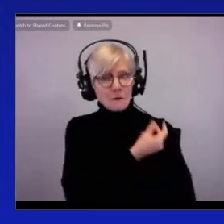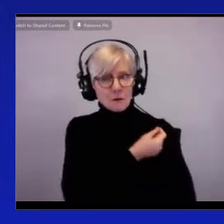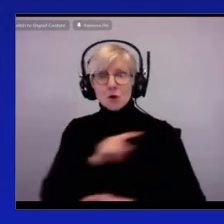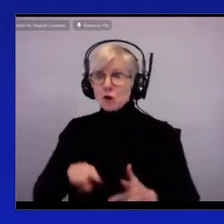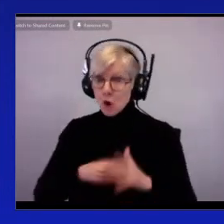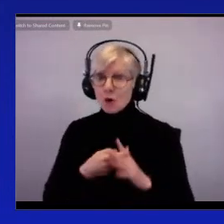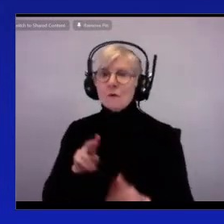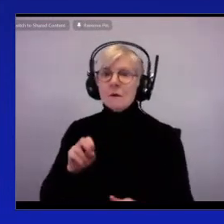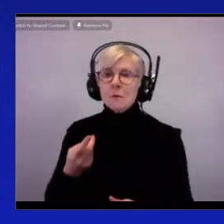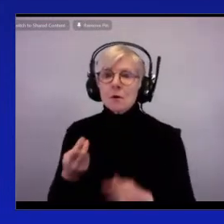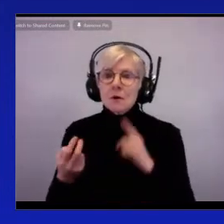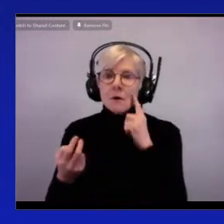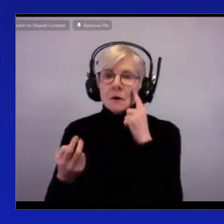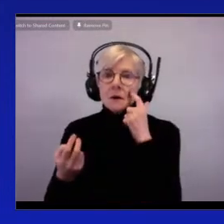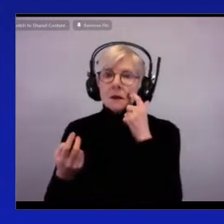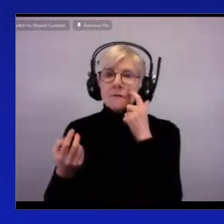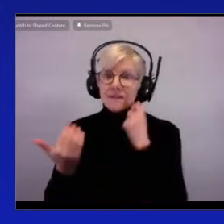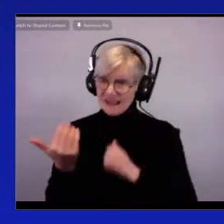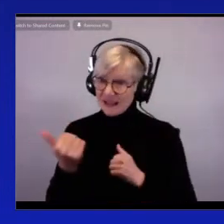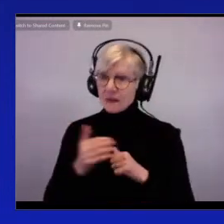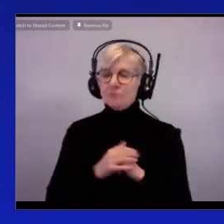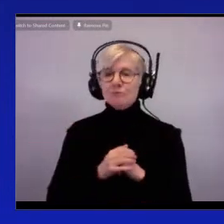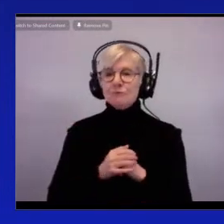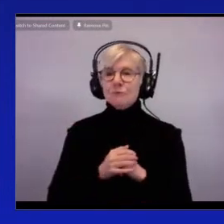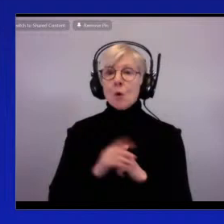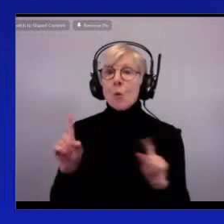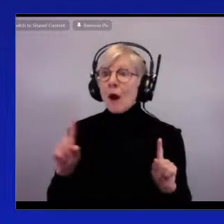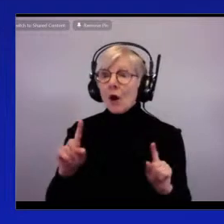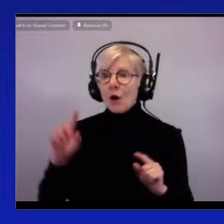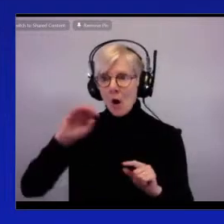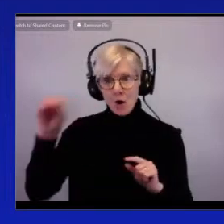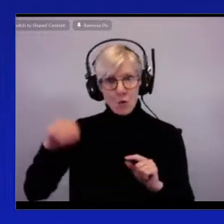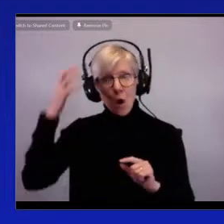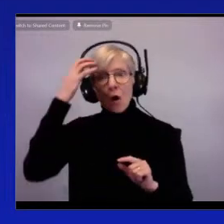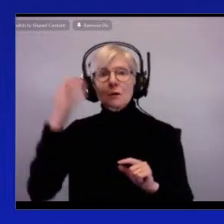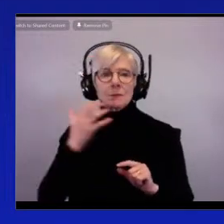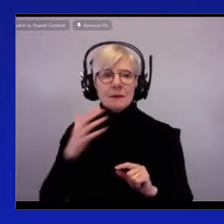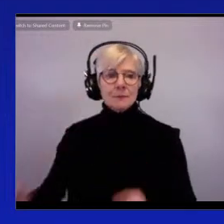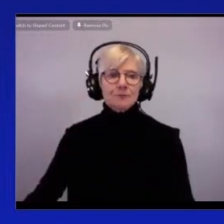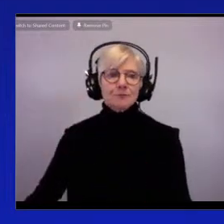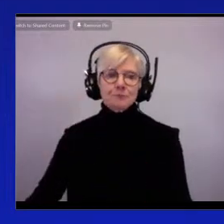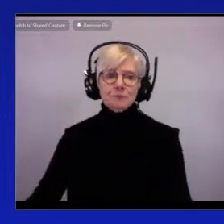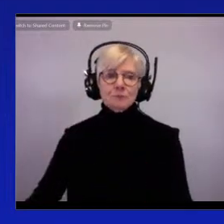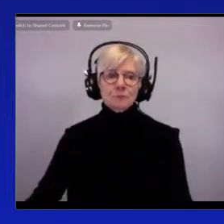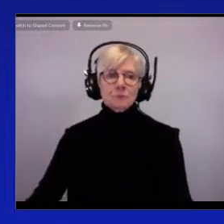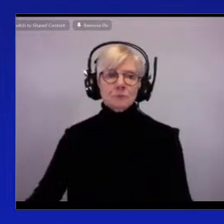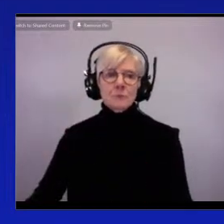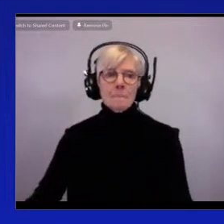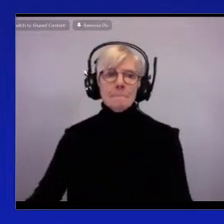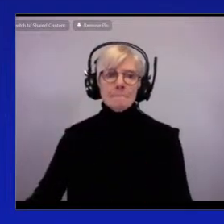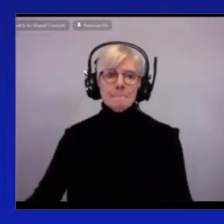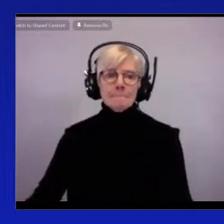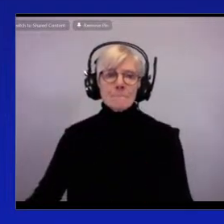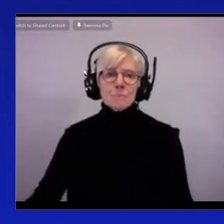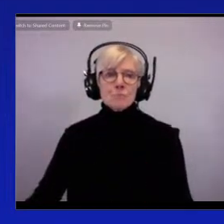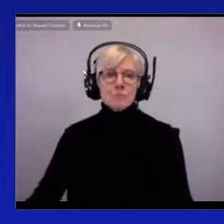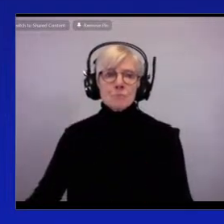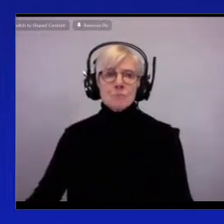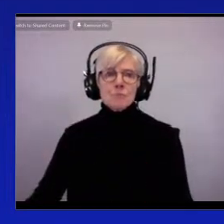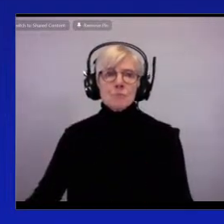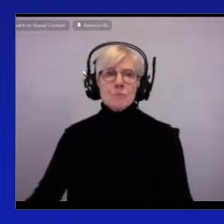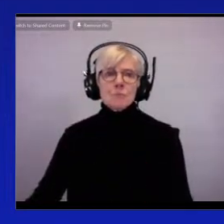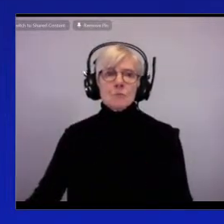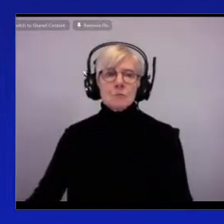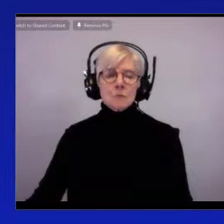Hospital Clinic. Peu de temps après, l'hôpital d'Ottawa a été choisi comme l'un des 2 premiers établissements en Ontario à recevoir et administrer